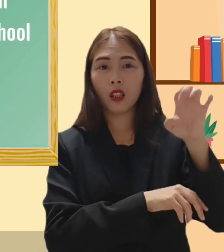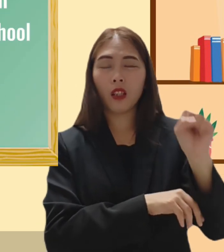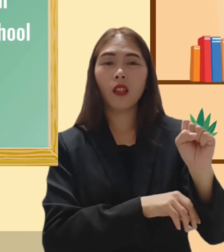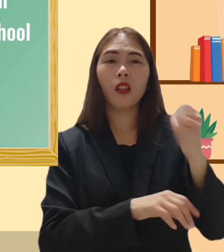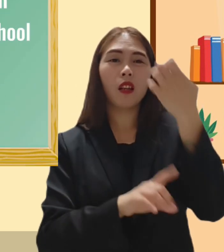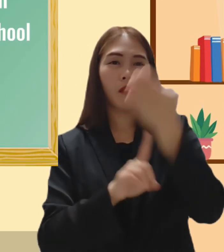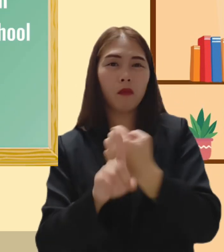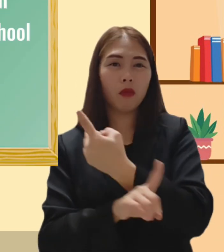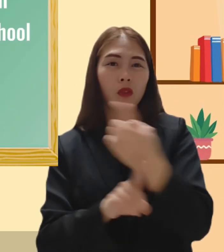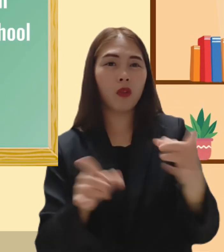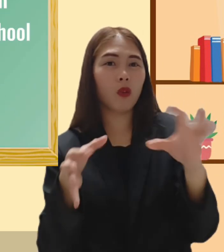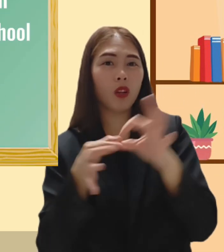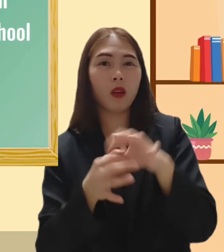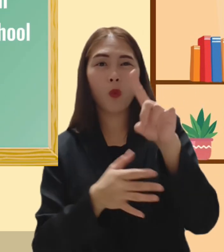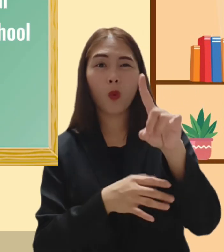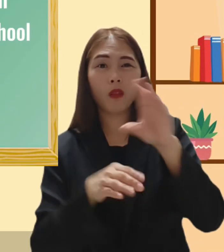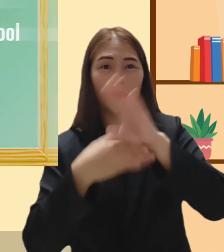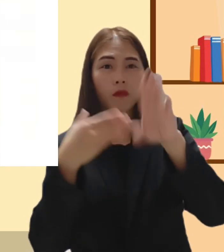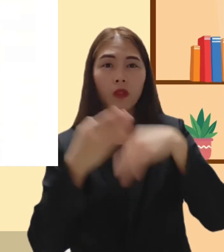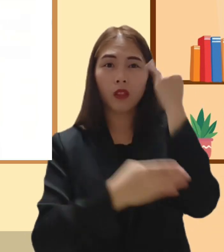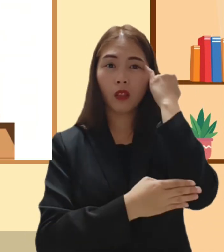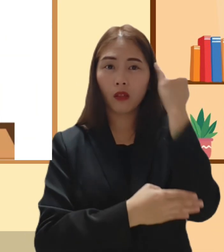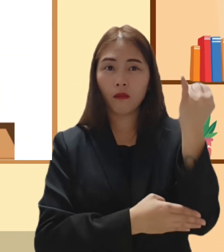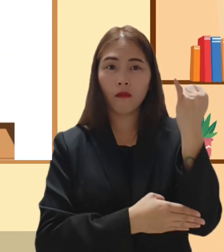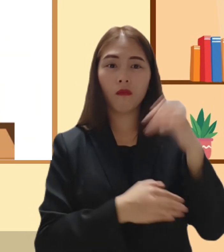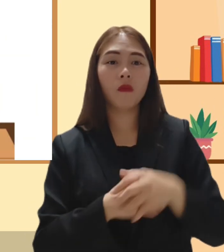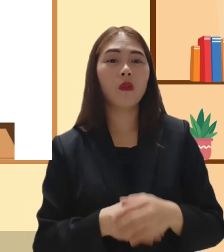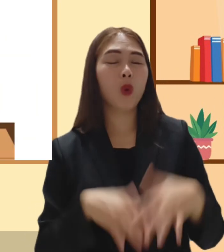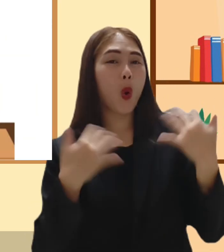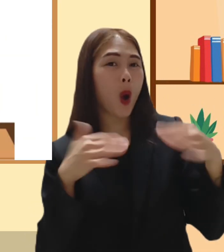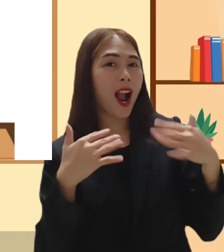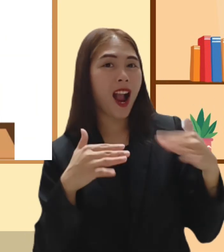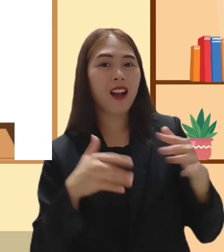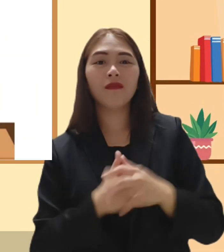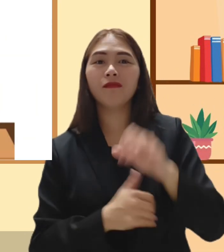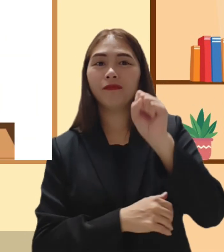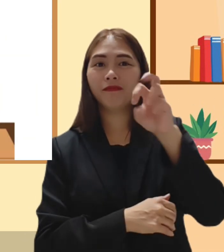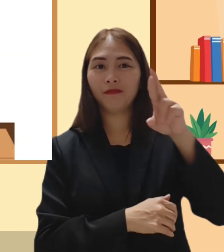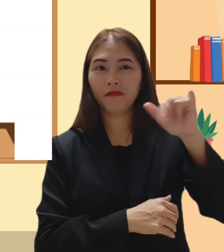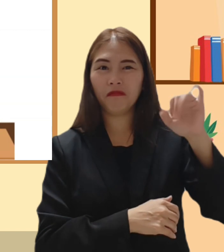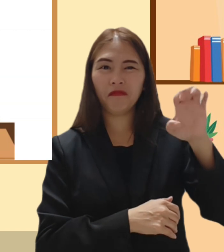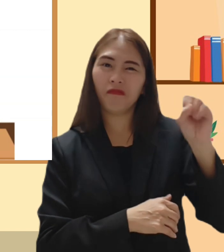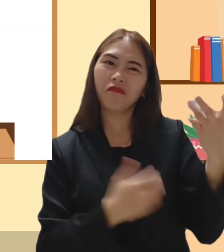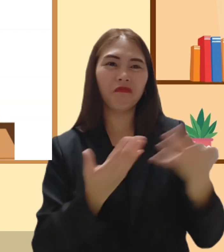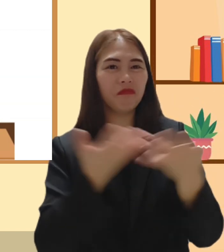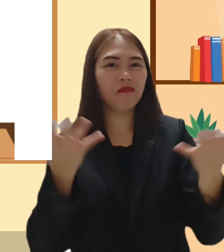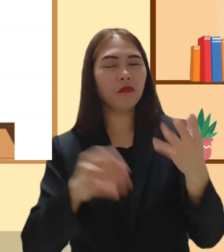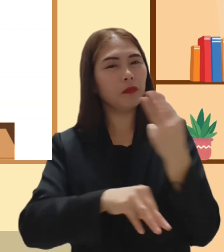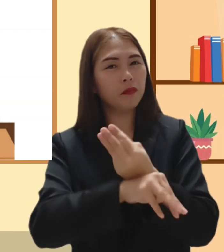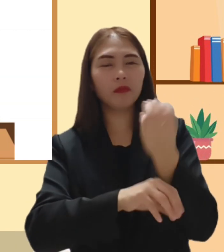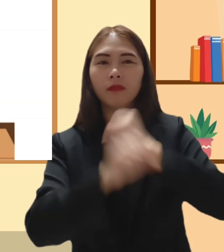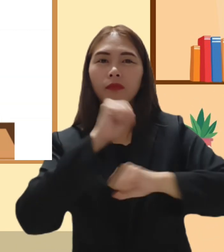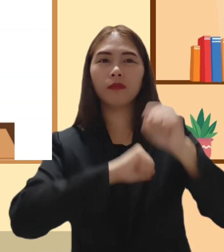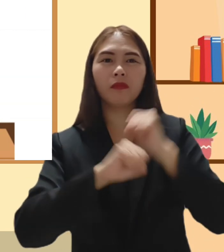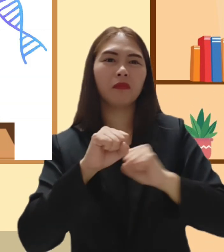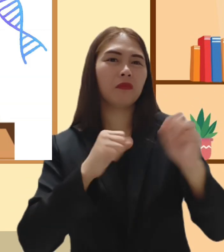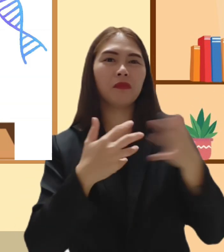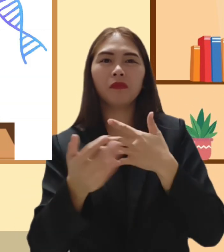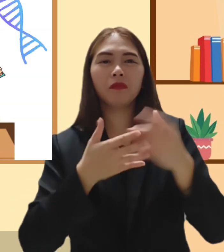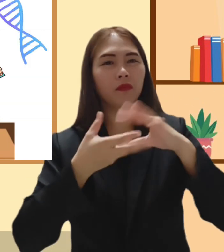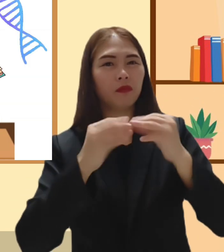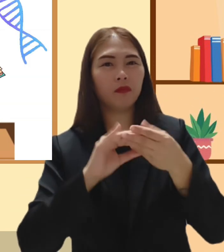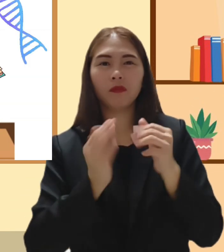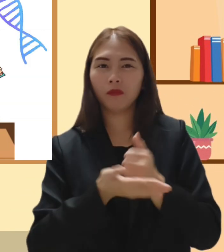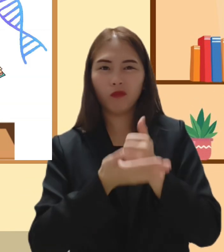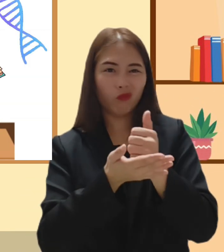series. Everything is connected to form one complete idea. Wow, series are indeed everywhere, in math,